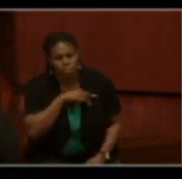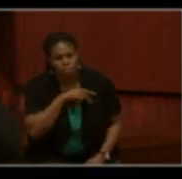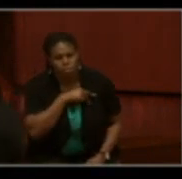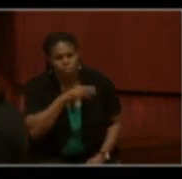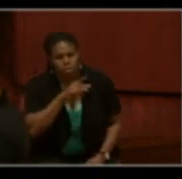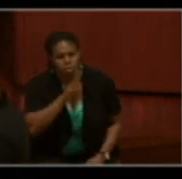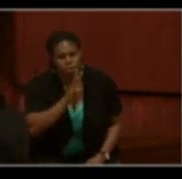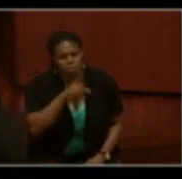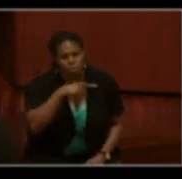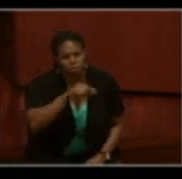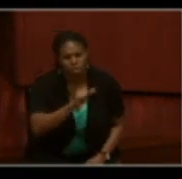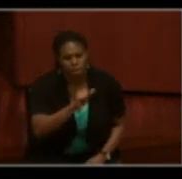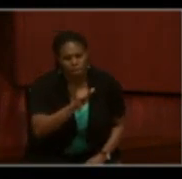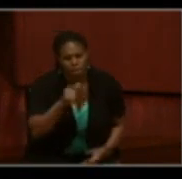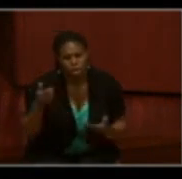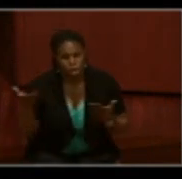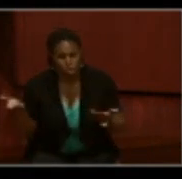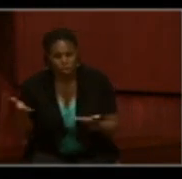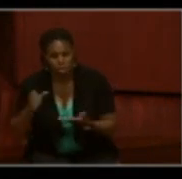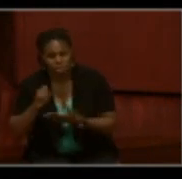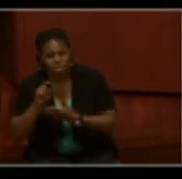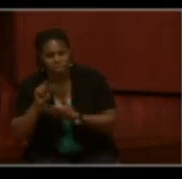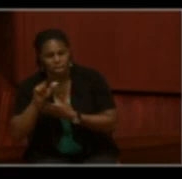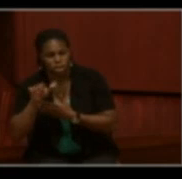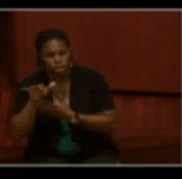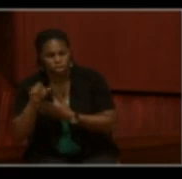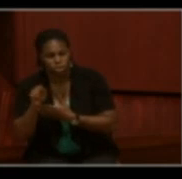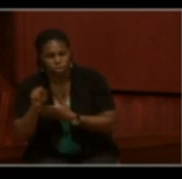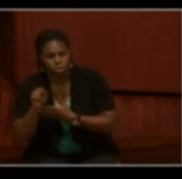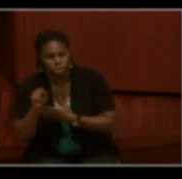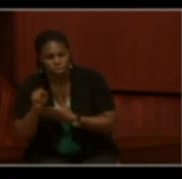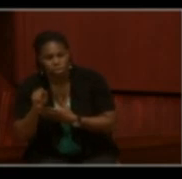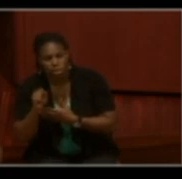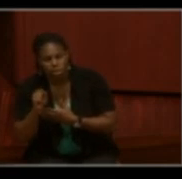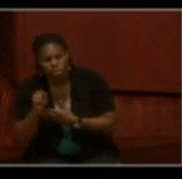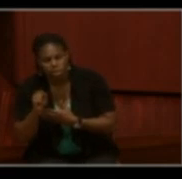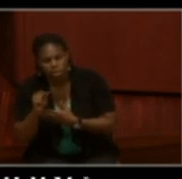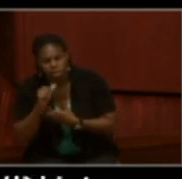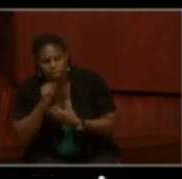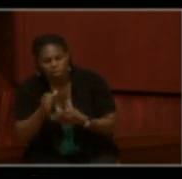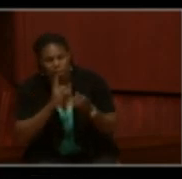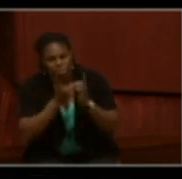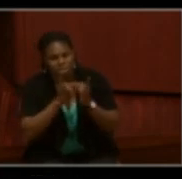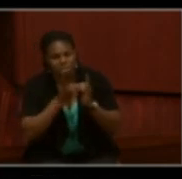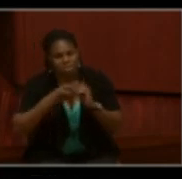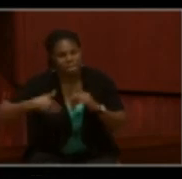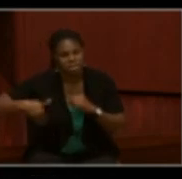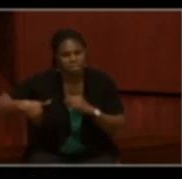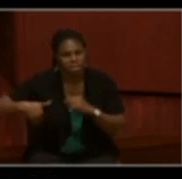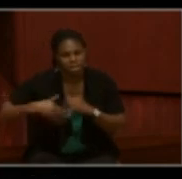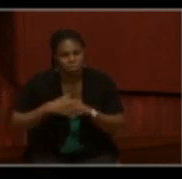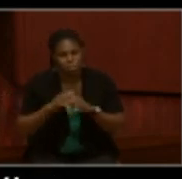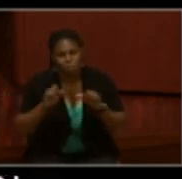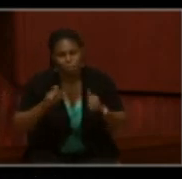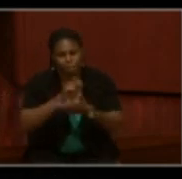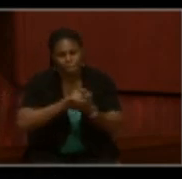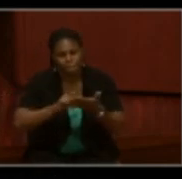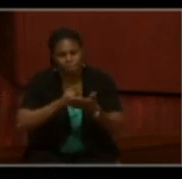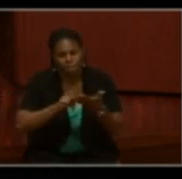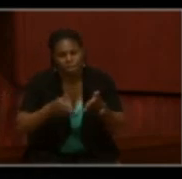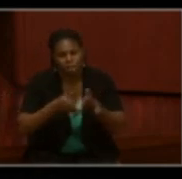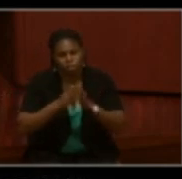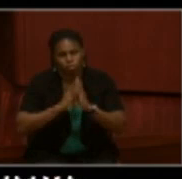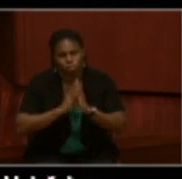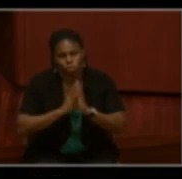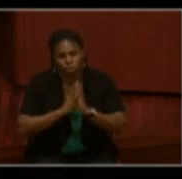WPA are here in St. Louis, and they have not yet been digitized, so you can write in and feel free to request them